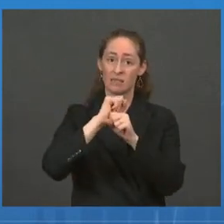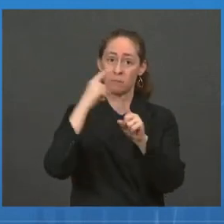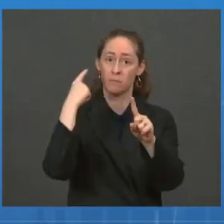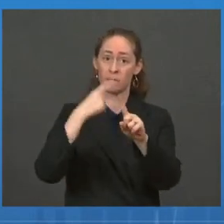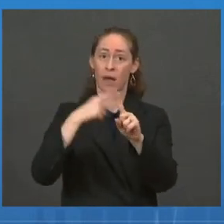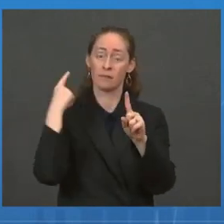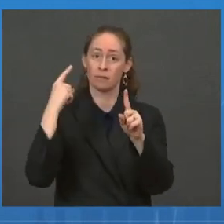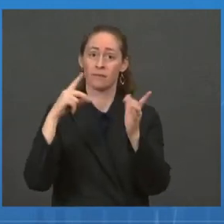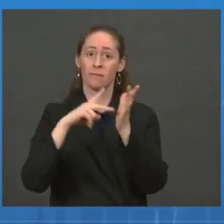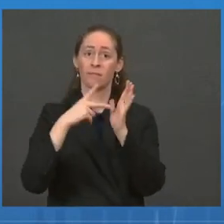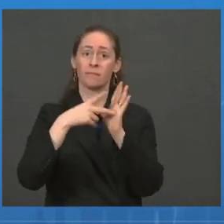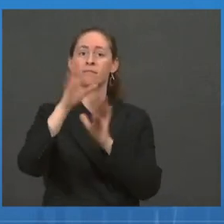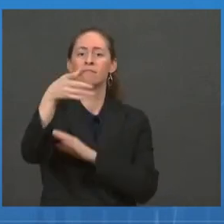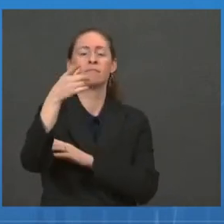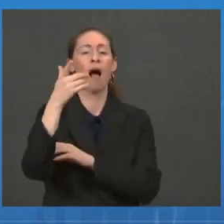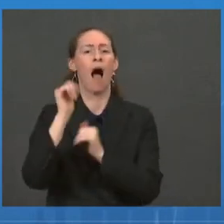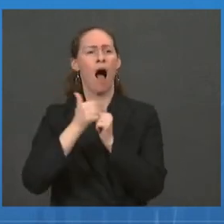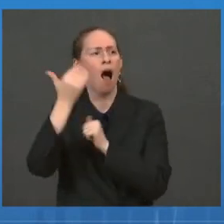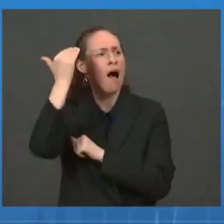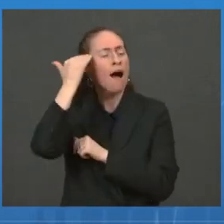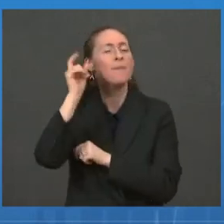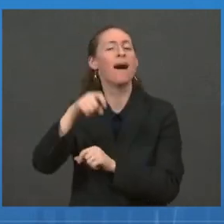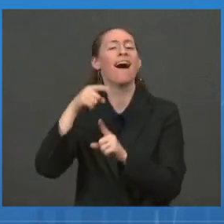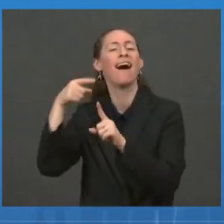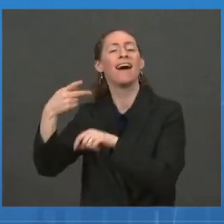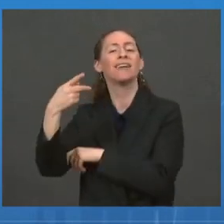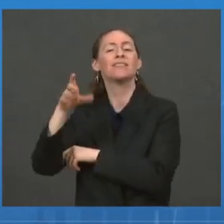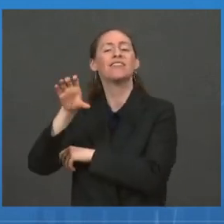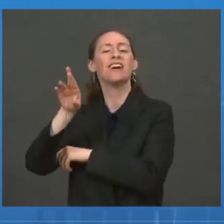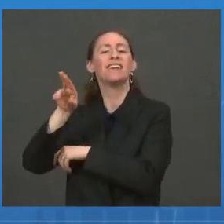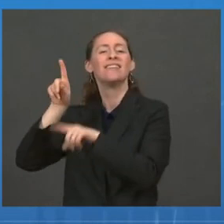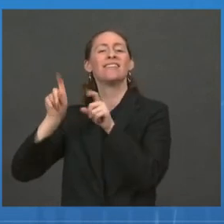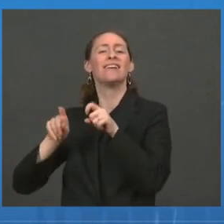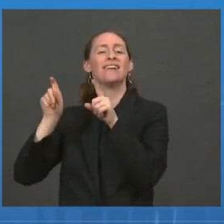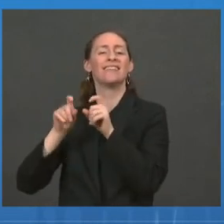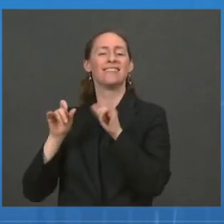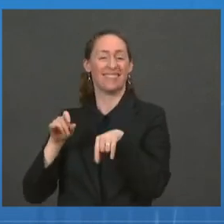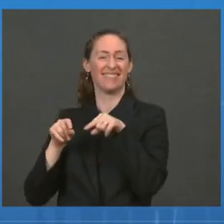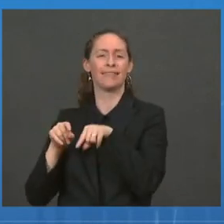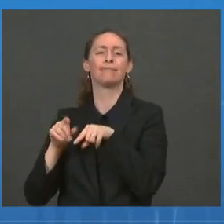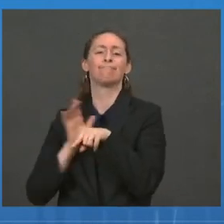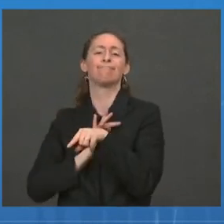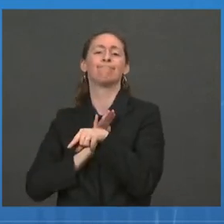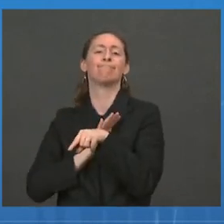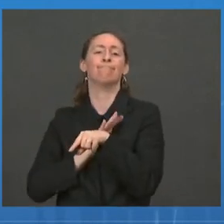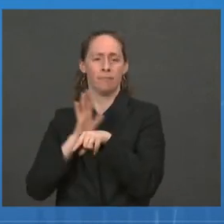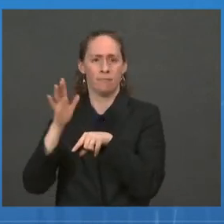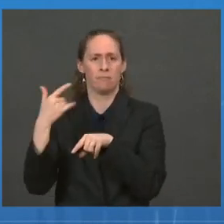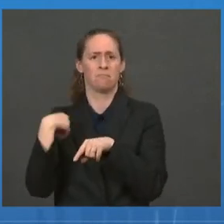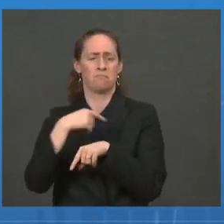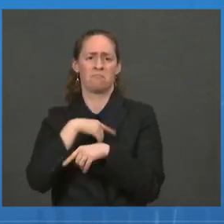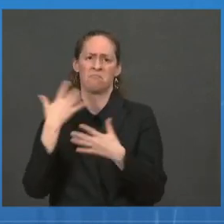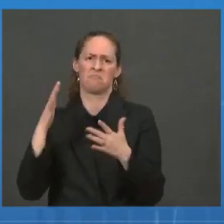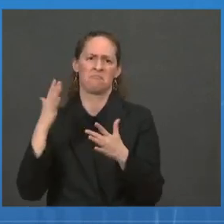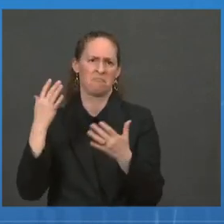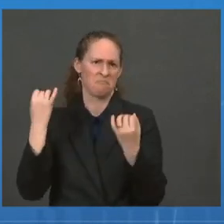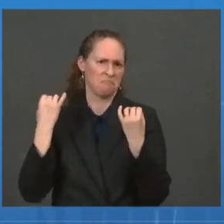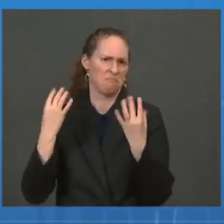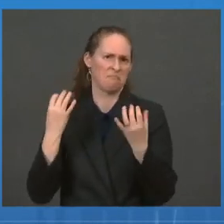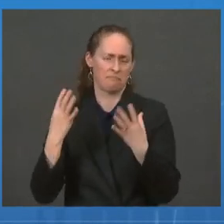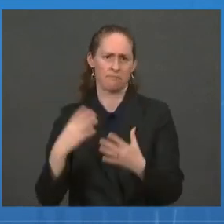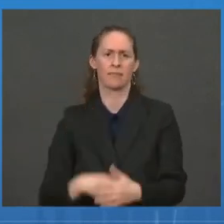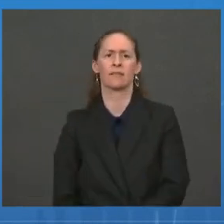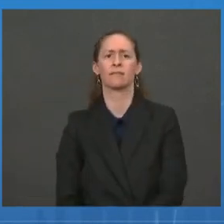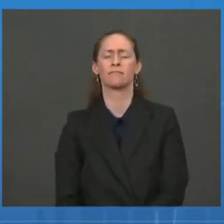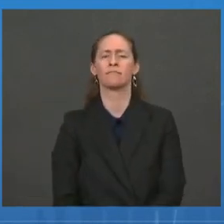pcrs we are doing about one in seven genomic sequencing so a really um broad amount of surveillance that is